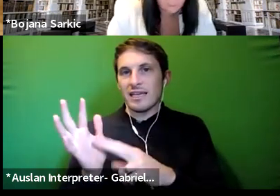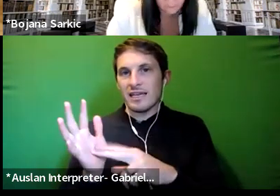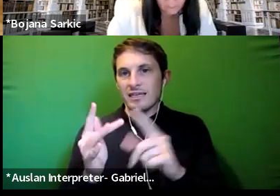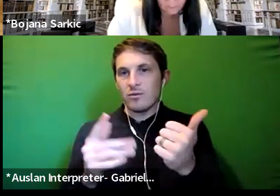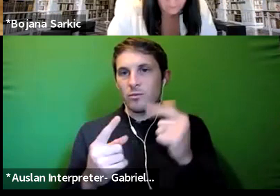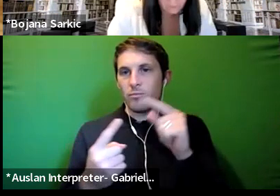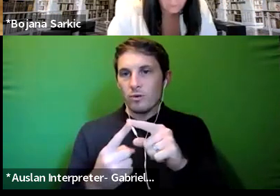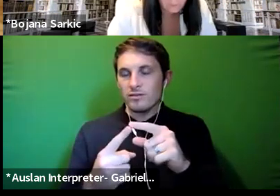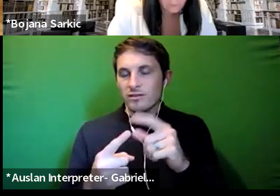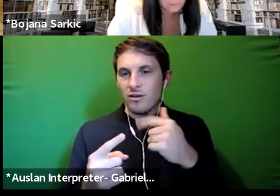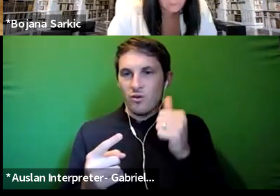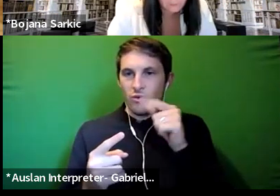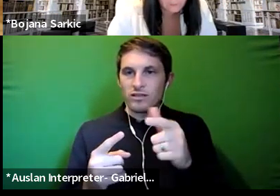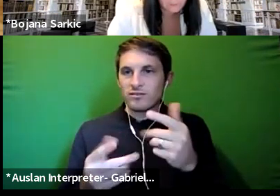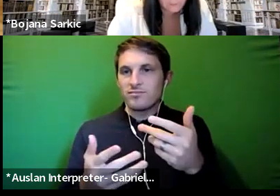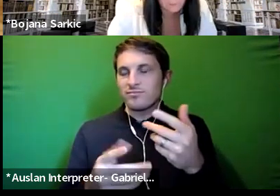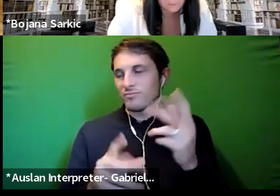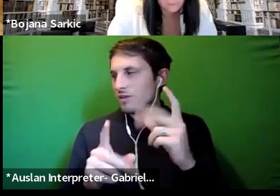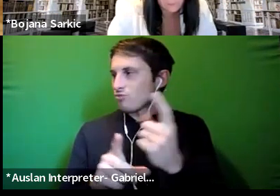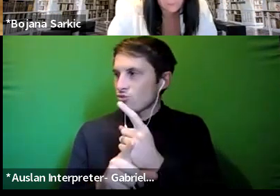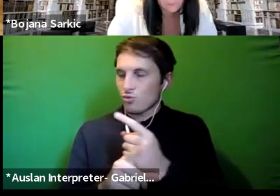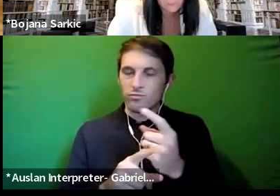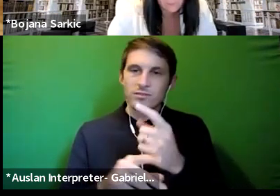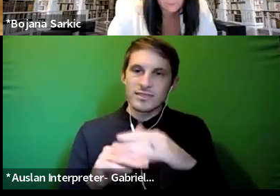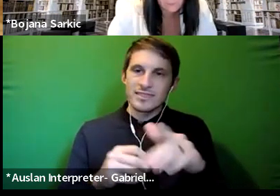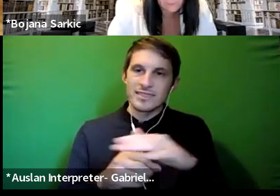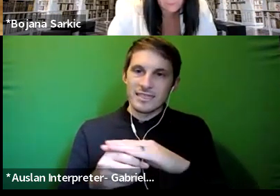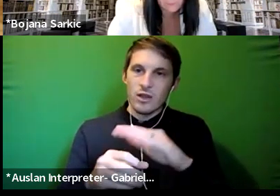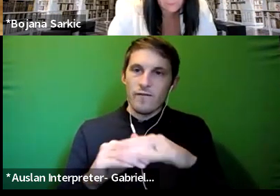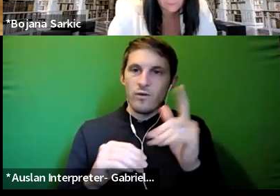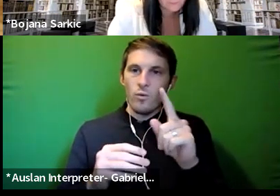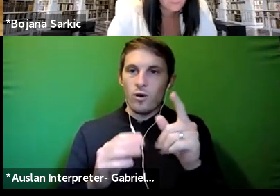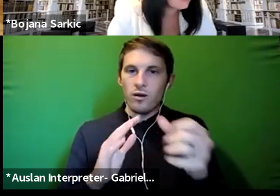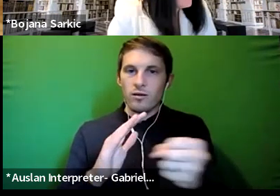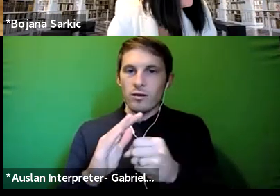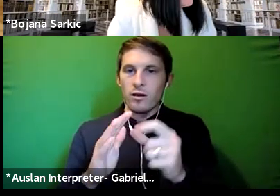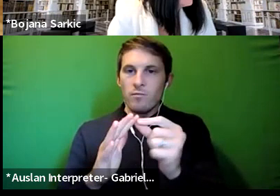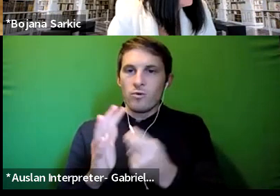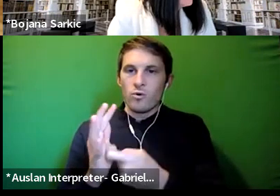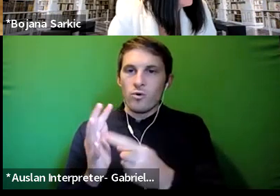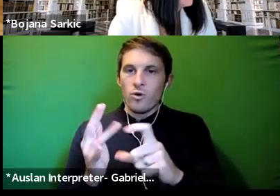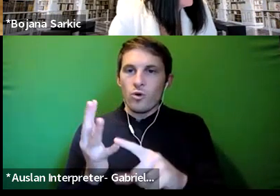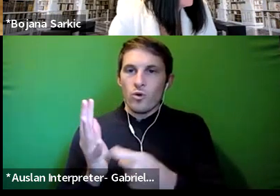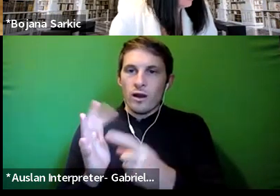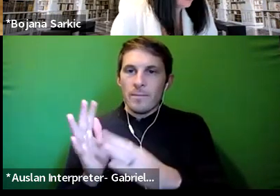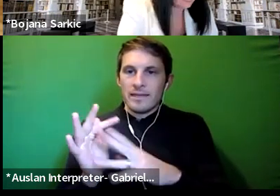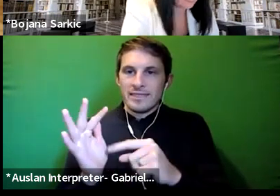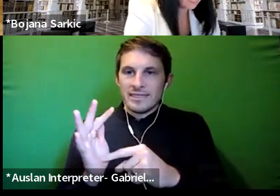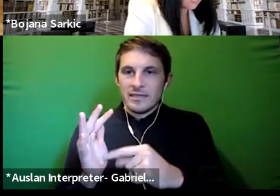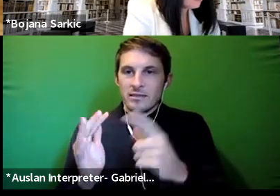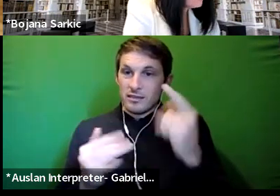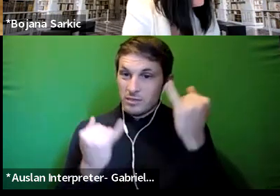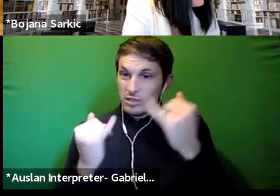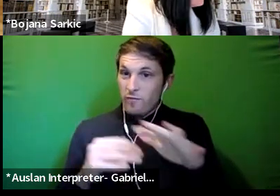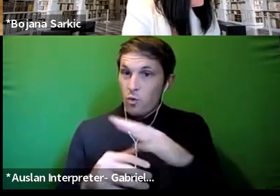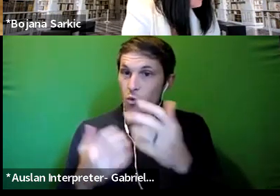the topic of discussion across the sector at the moment, and that is the procurement issue of things. Imagine if all the universities got together, or